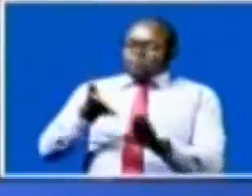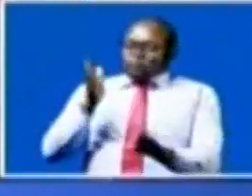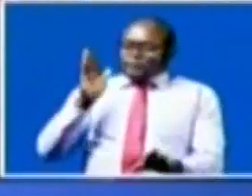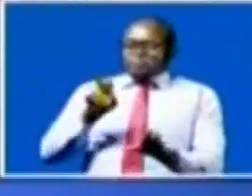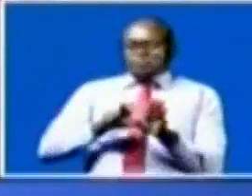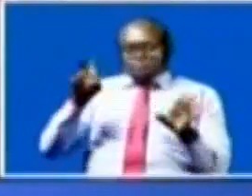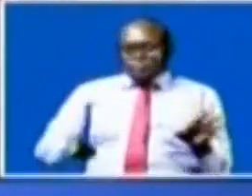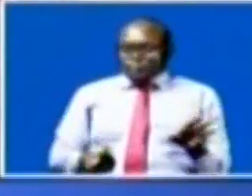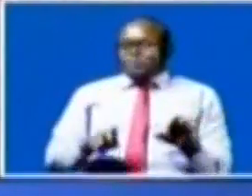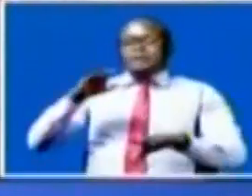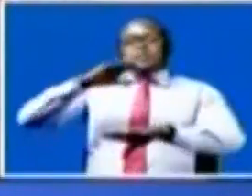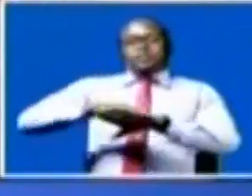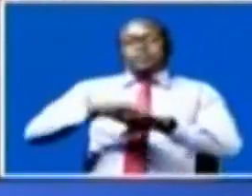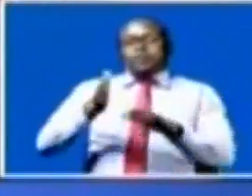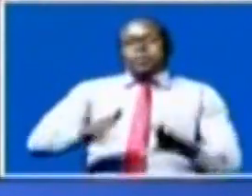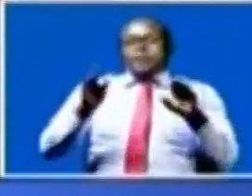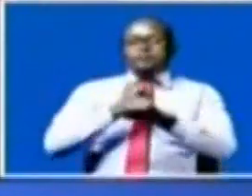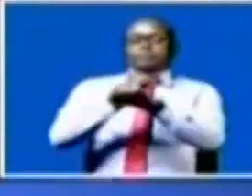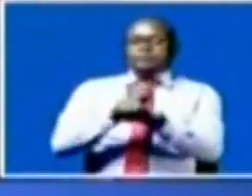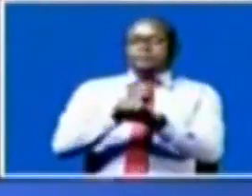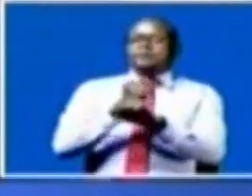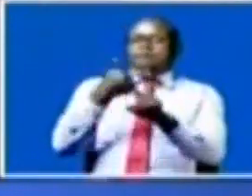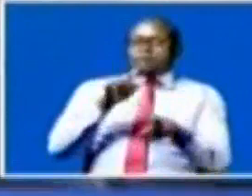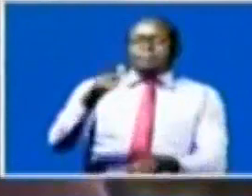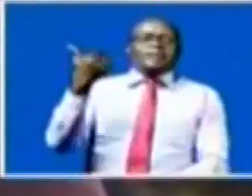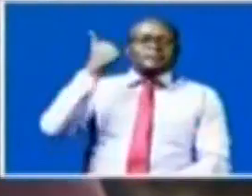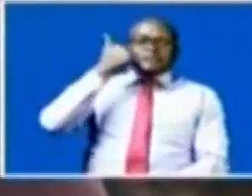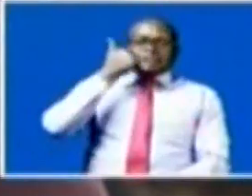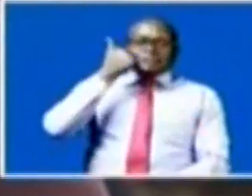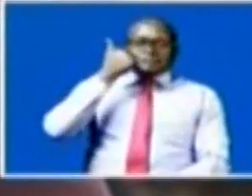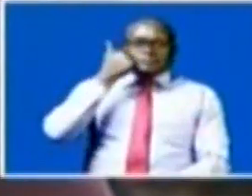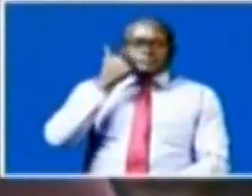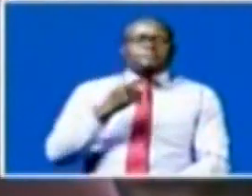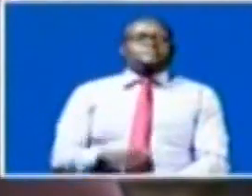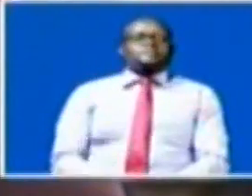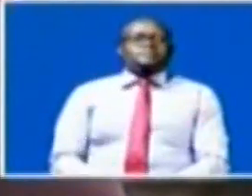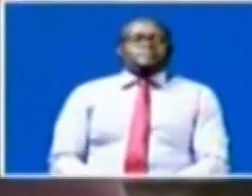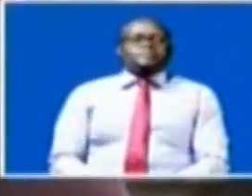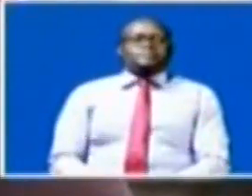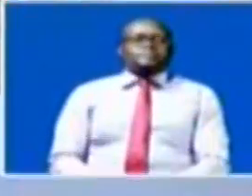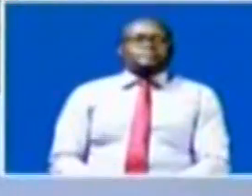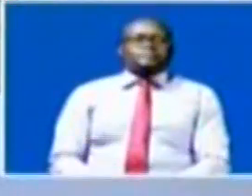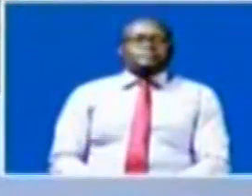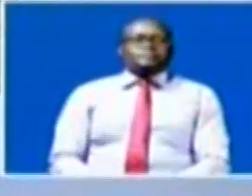is a cost-effective way of preventing illness. Mary Mwoki, KTN News.